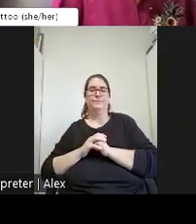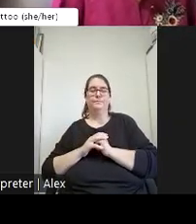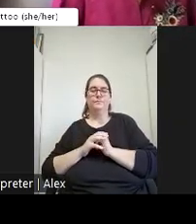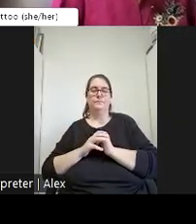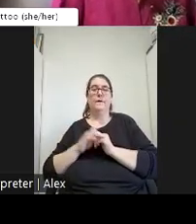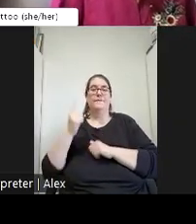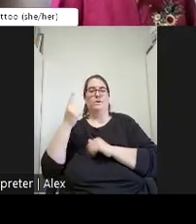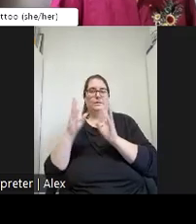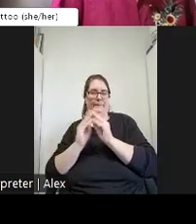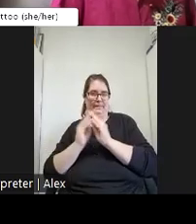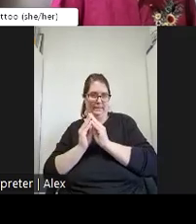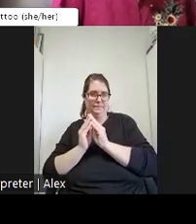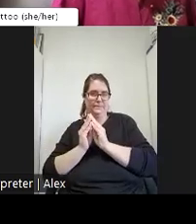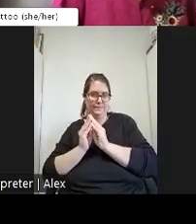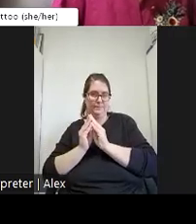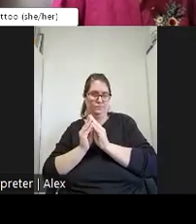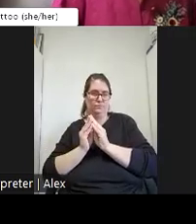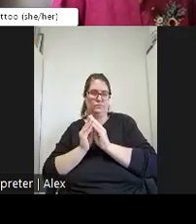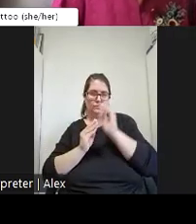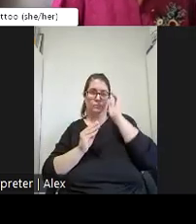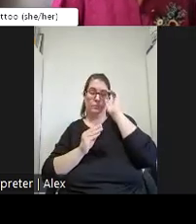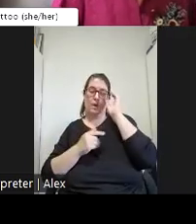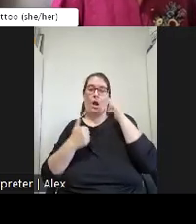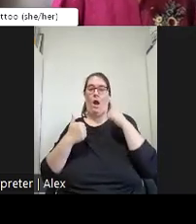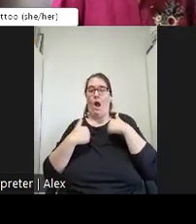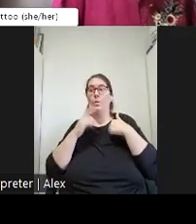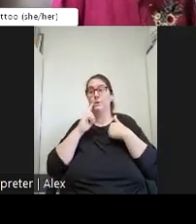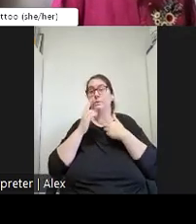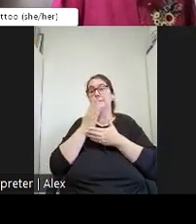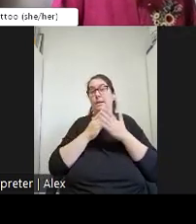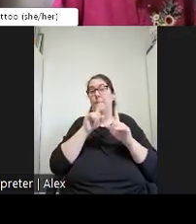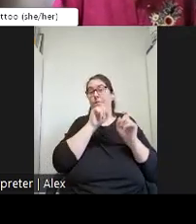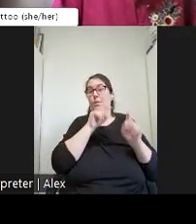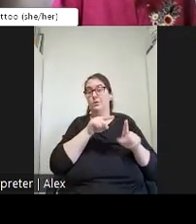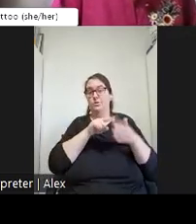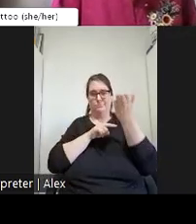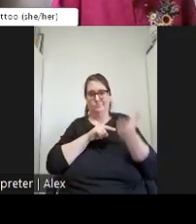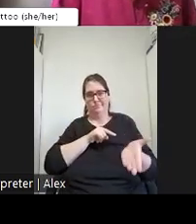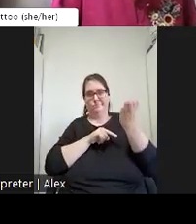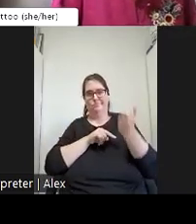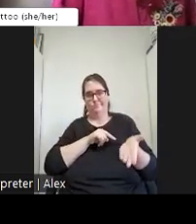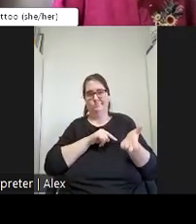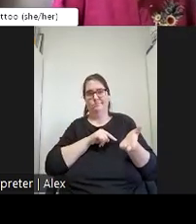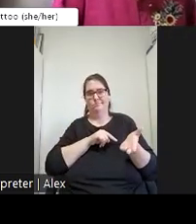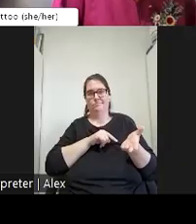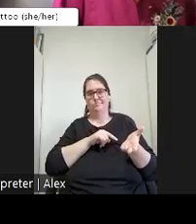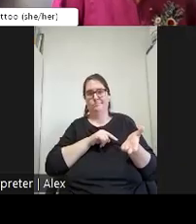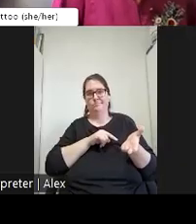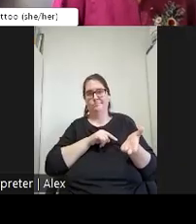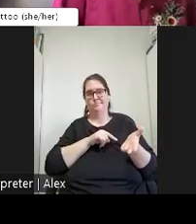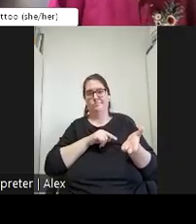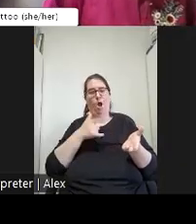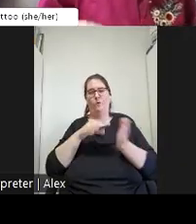meeting. I will use some of the questions on the screen, which have already been filled